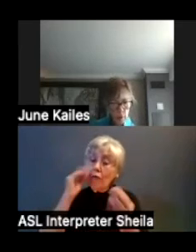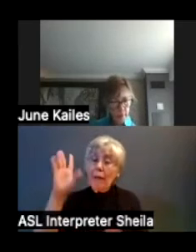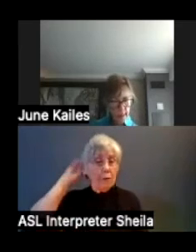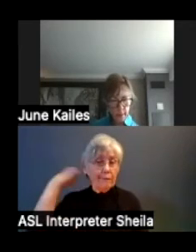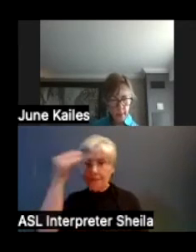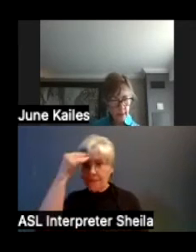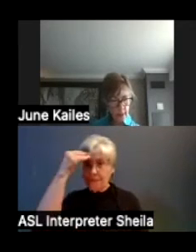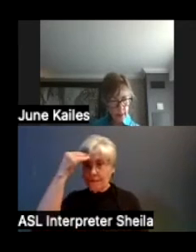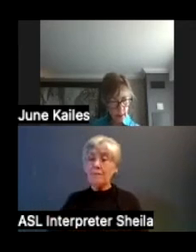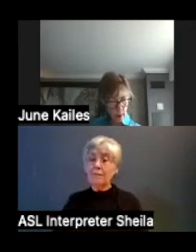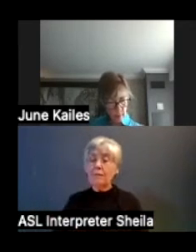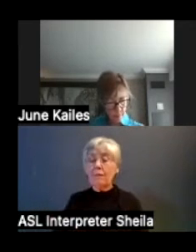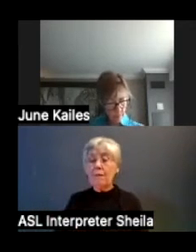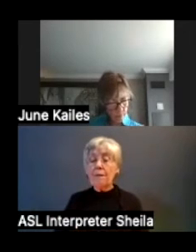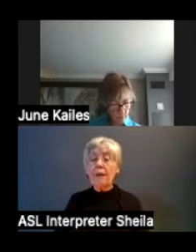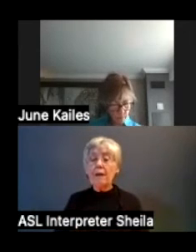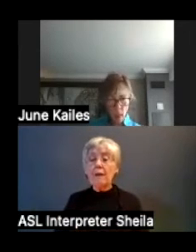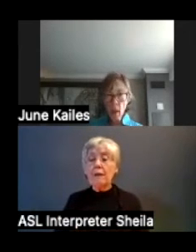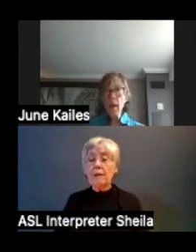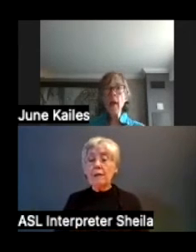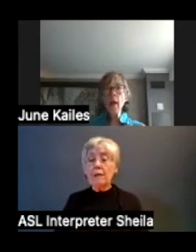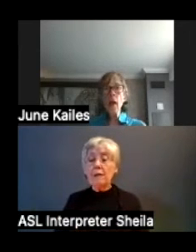The other piece is, and